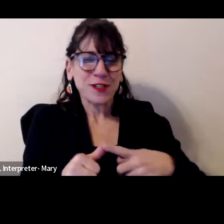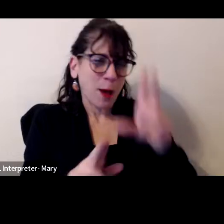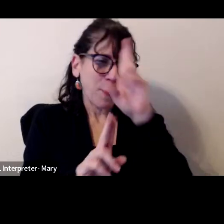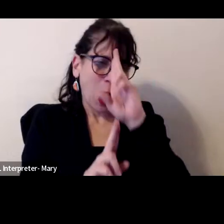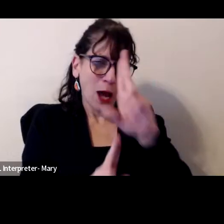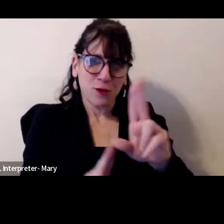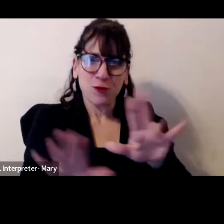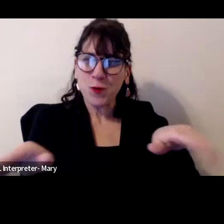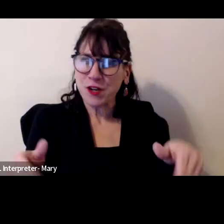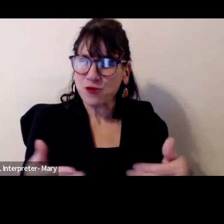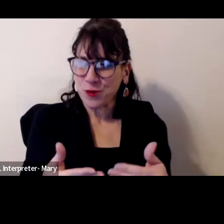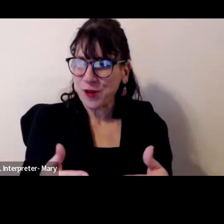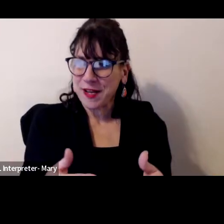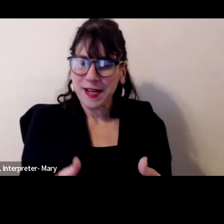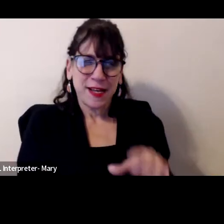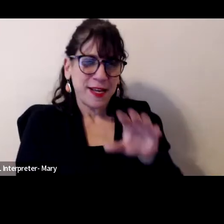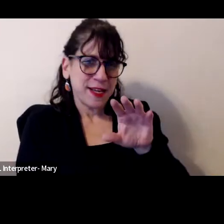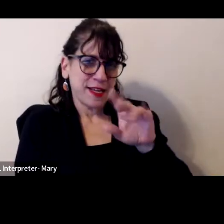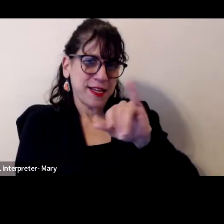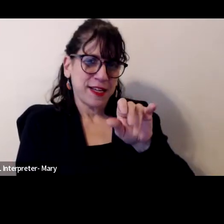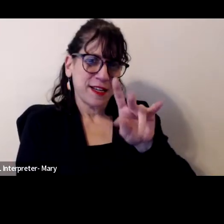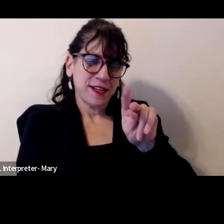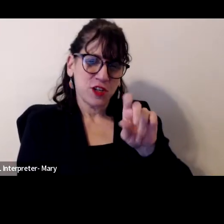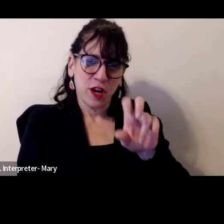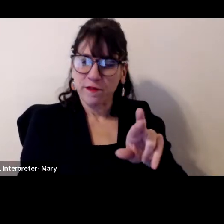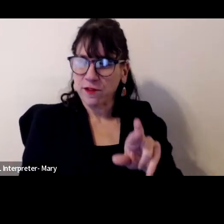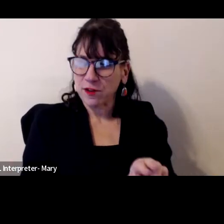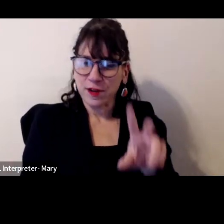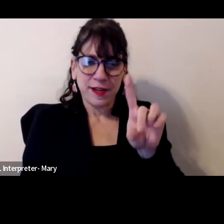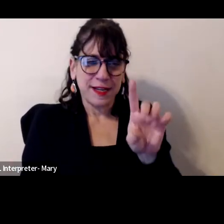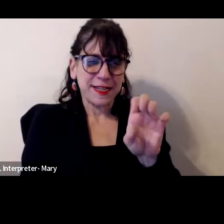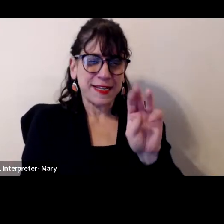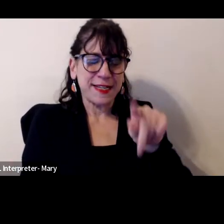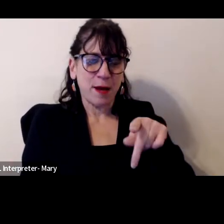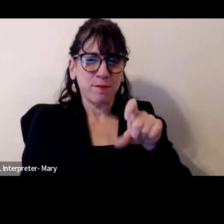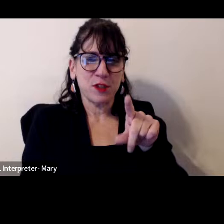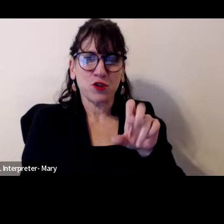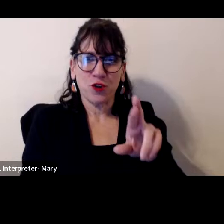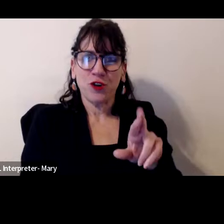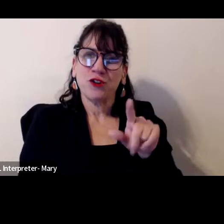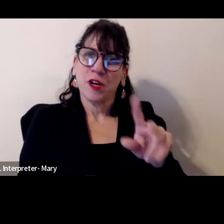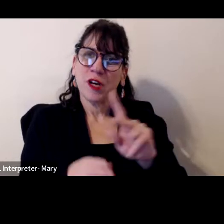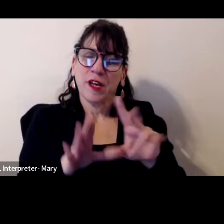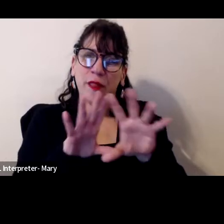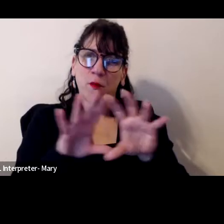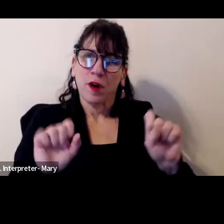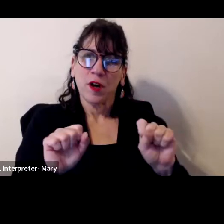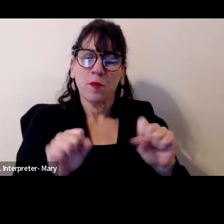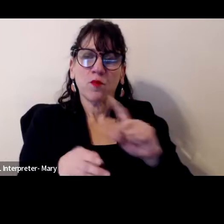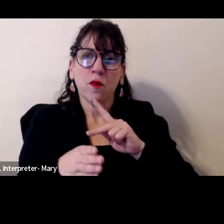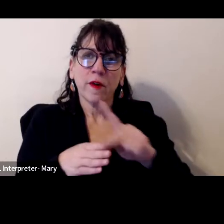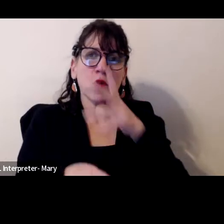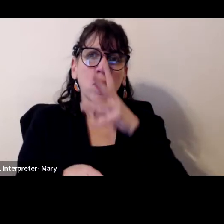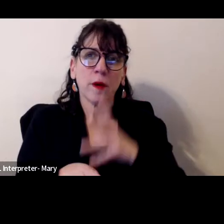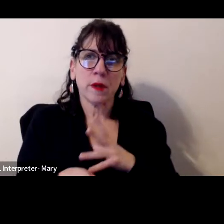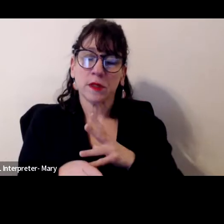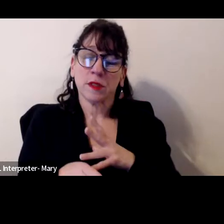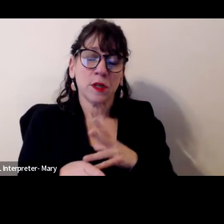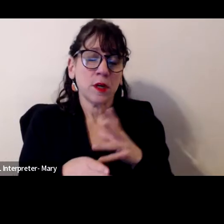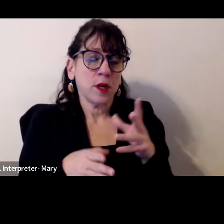honored to introduce Ms. Jennifer Dempster. She is the president of the Professional Women's Controller,